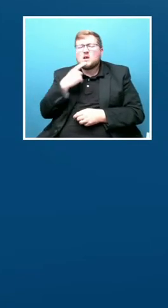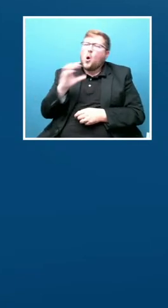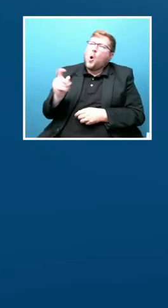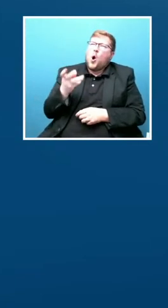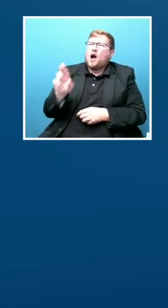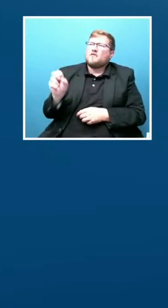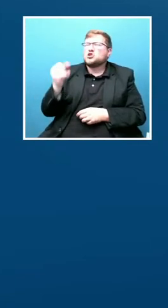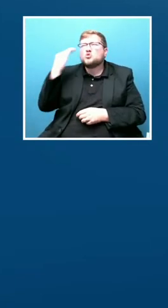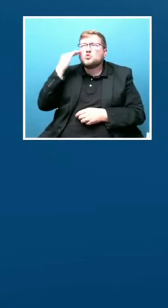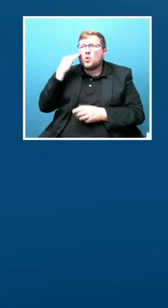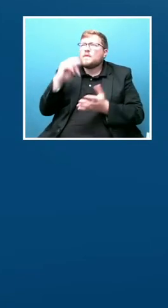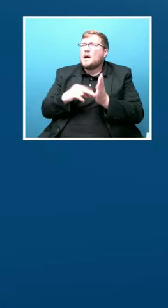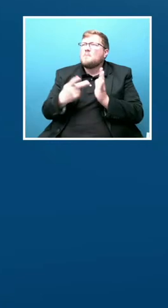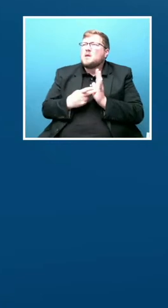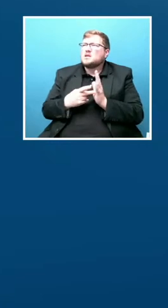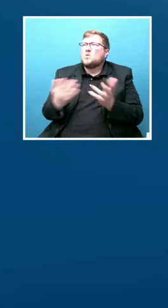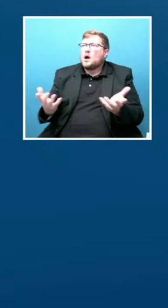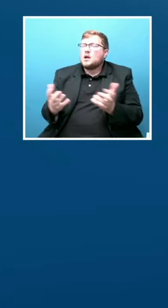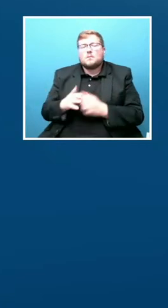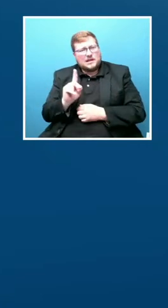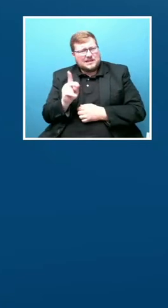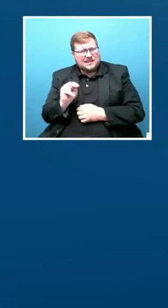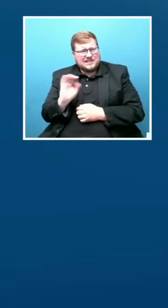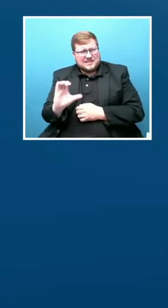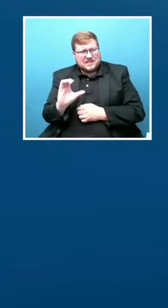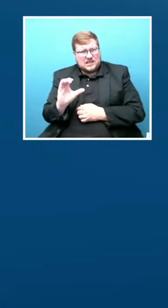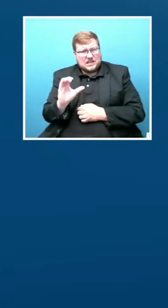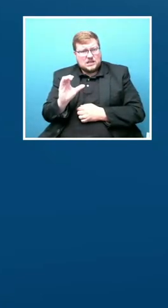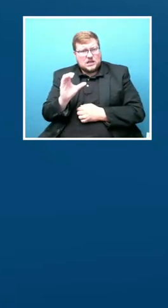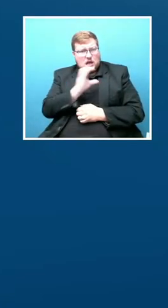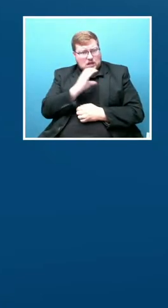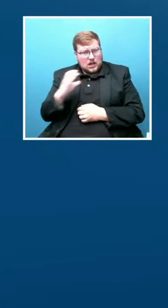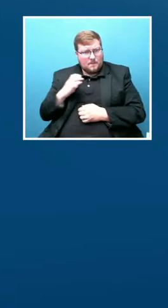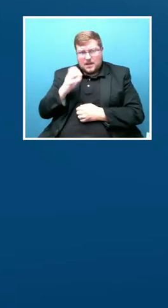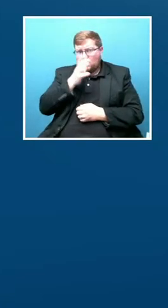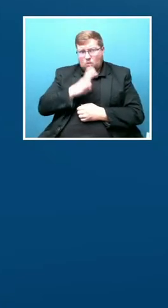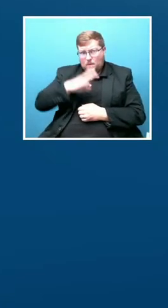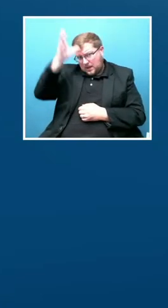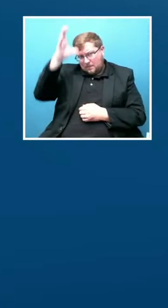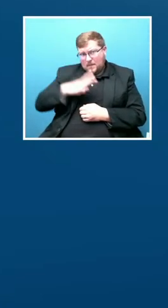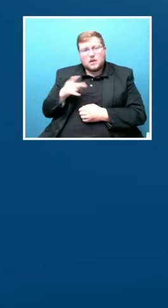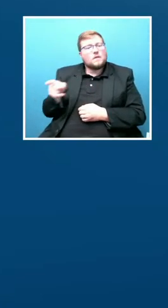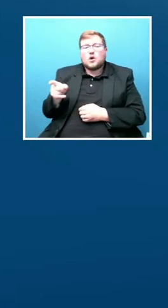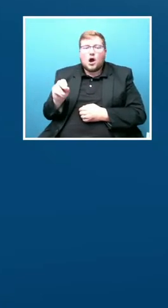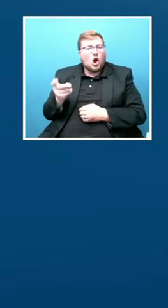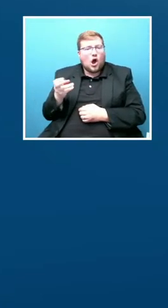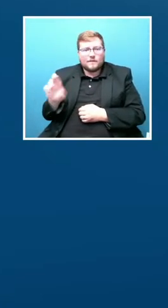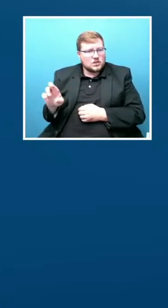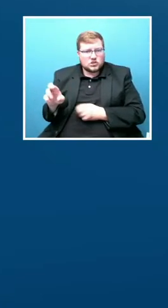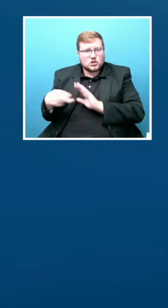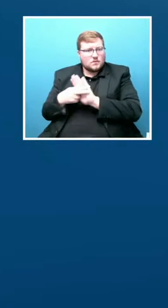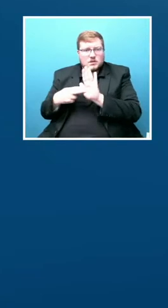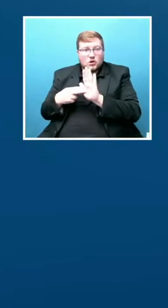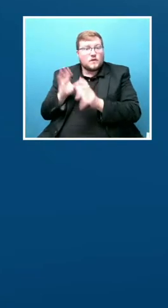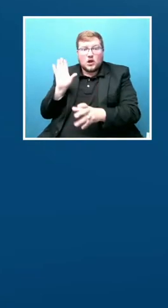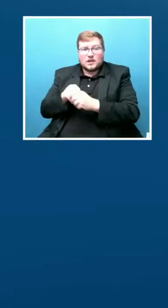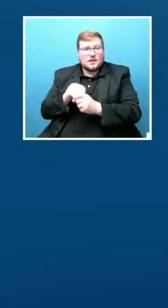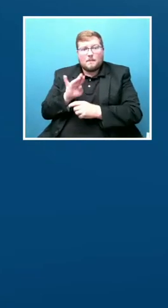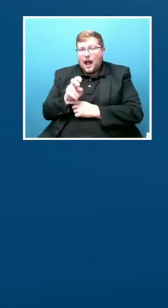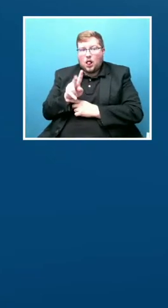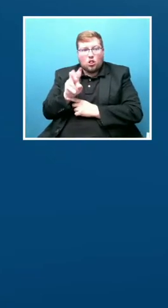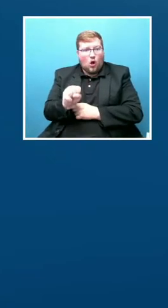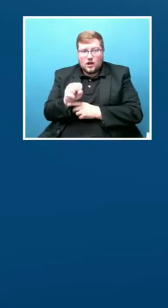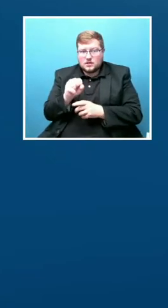chair, but DNC committee men and women are not officers. They're not listed in the bylaws as officers,